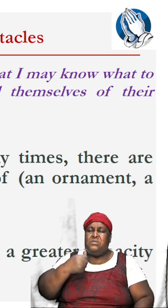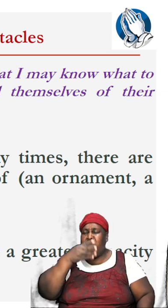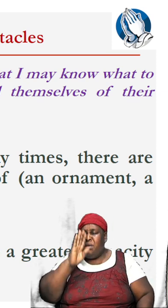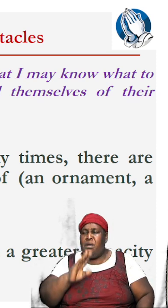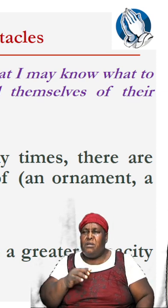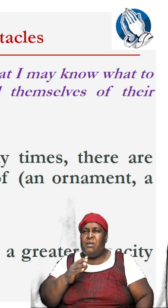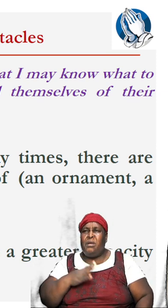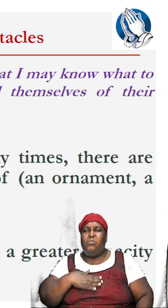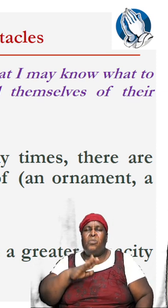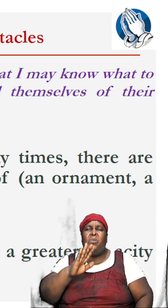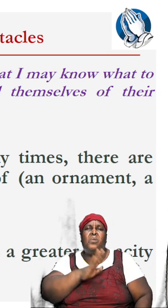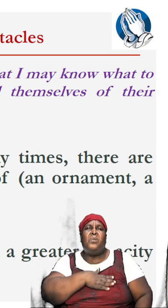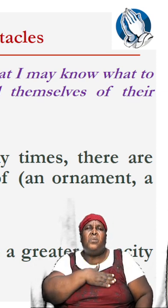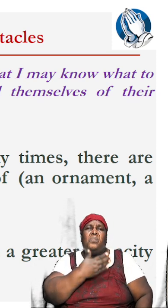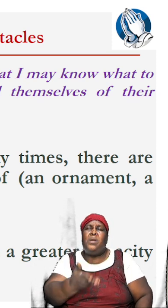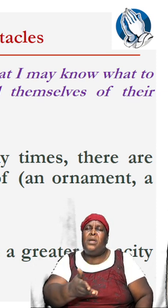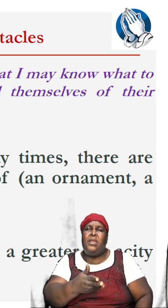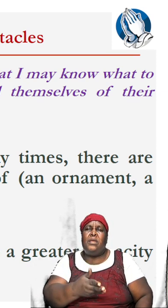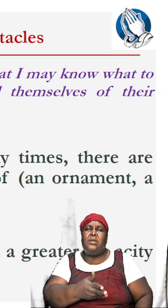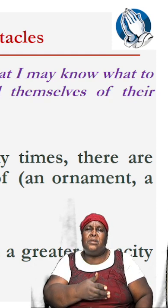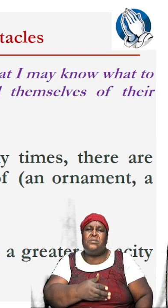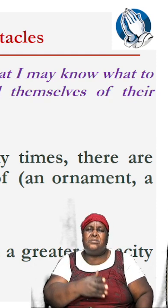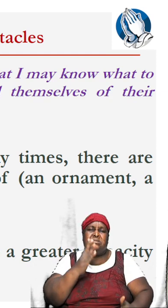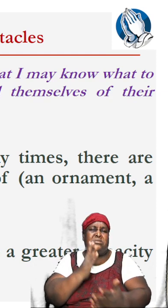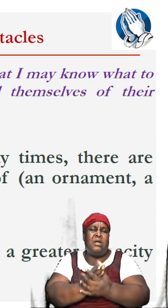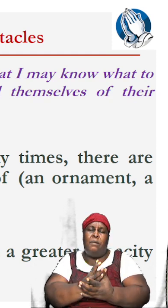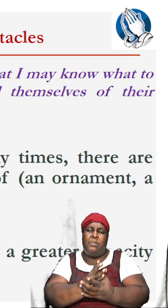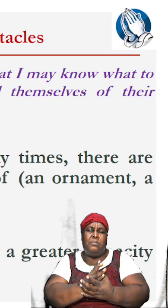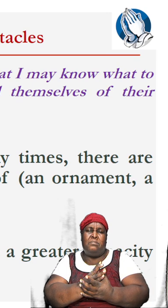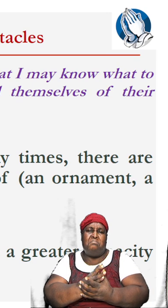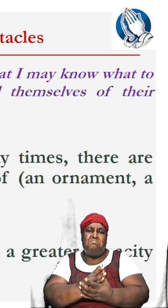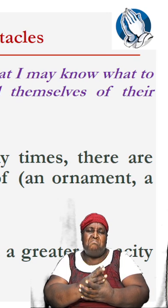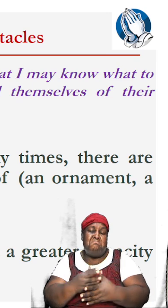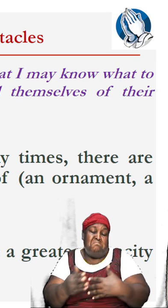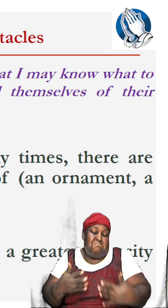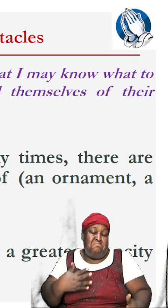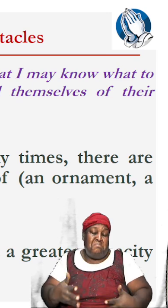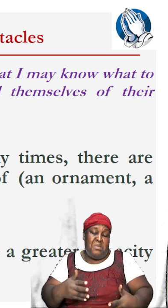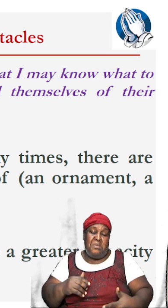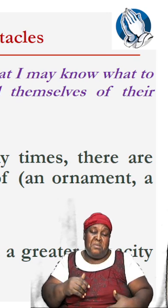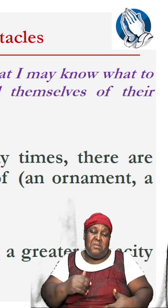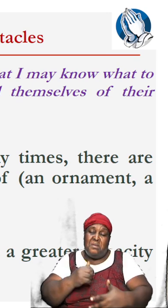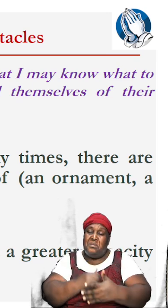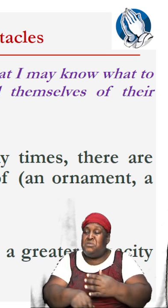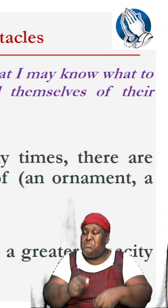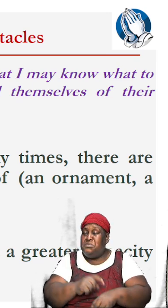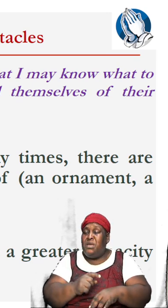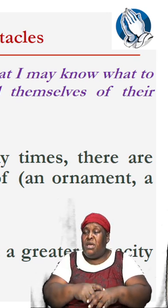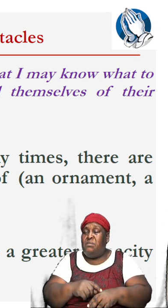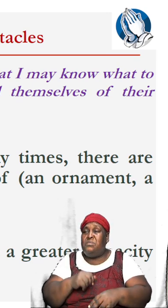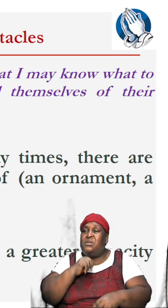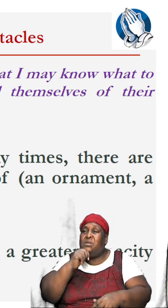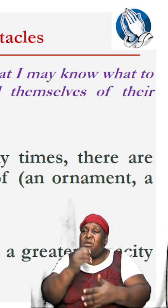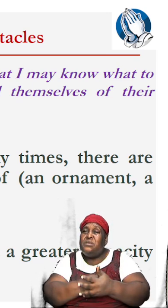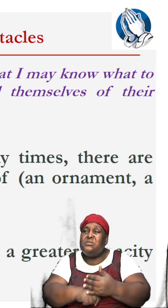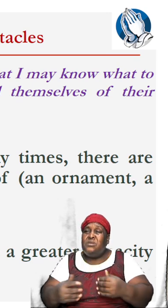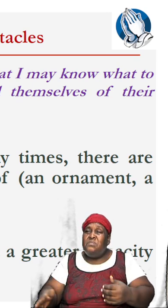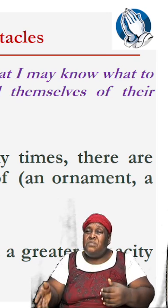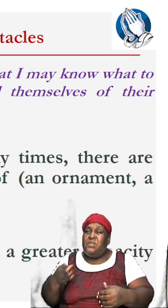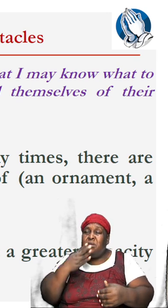aside with you. Sometimes it's not even something bad. But sometimes we must let it